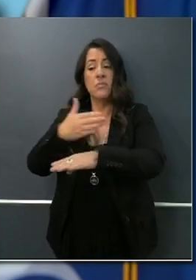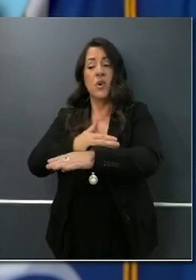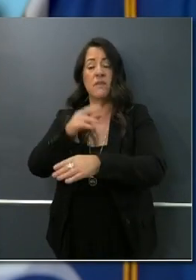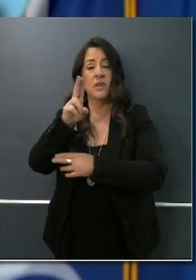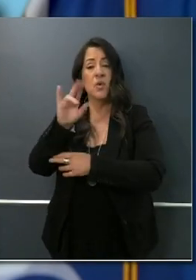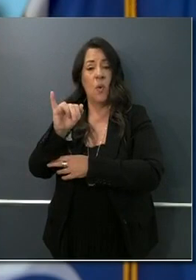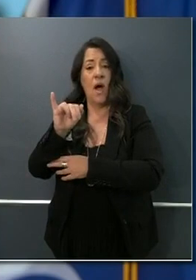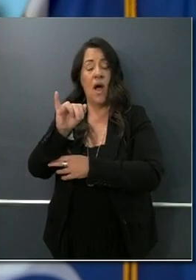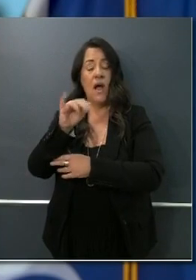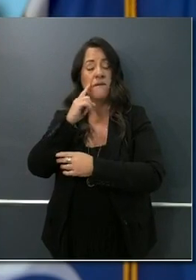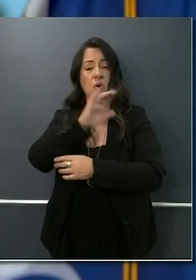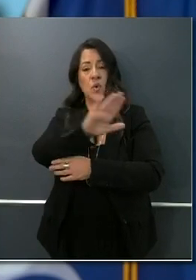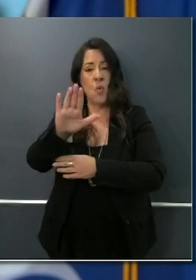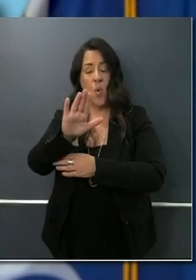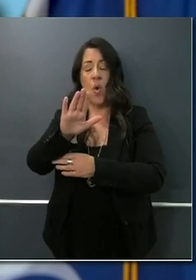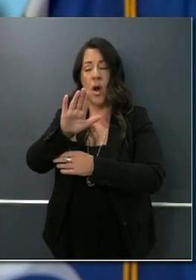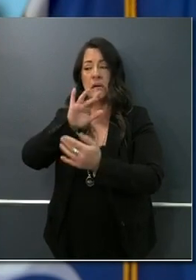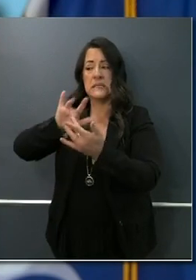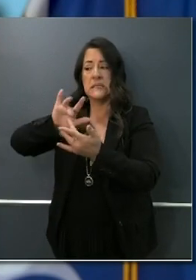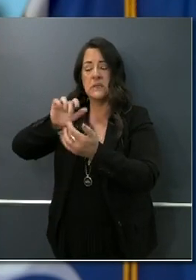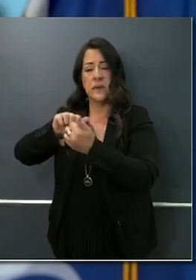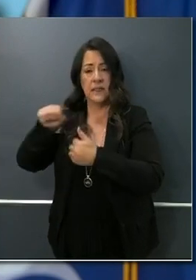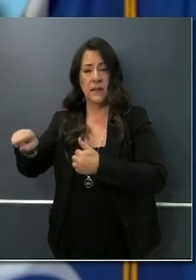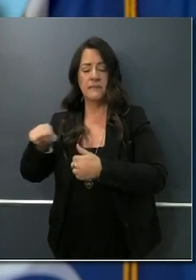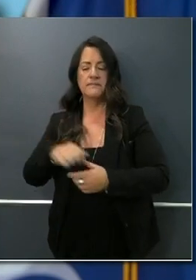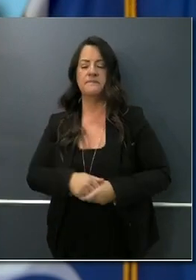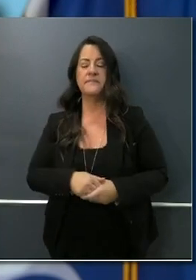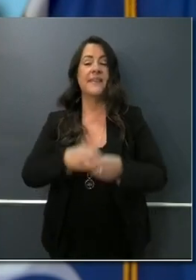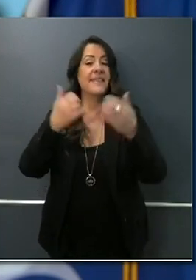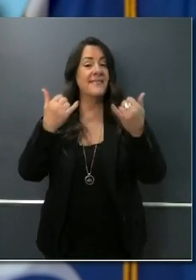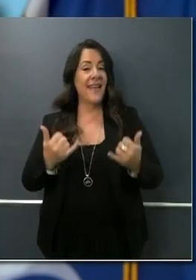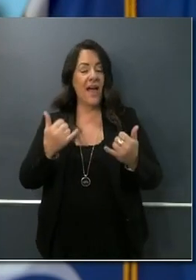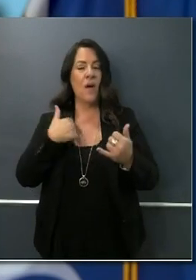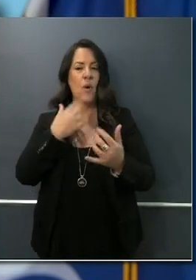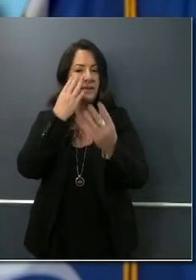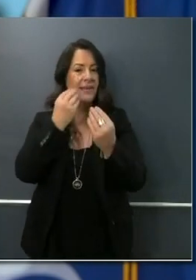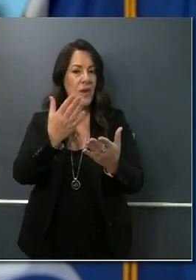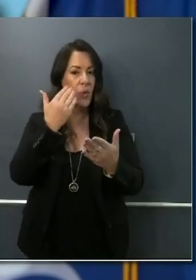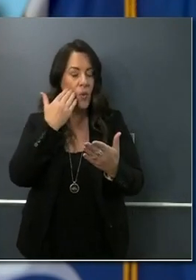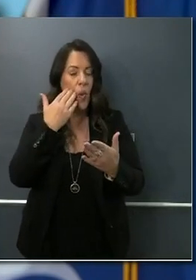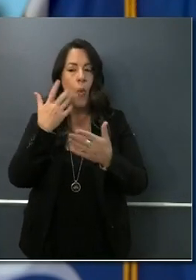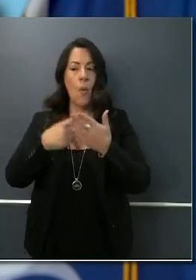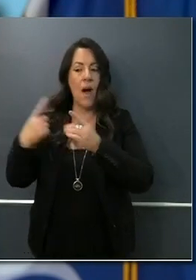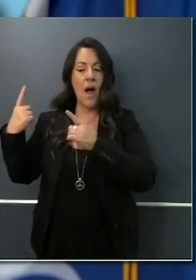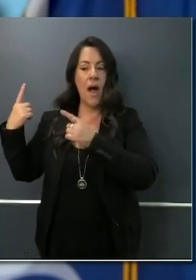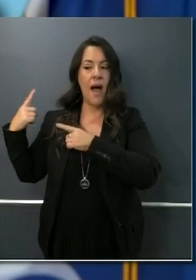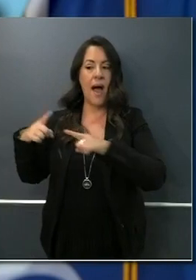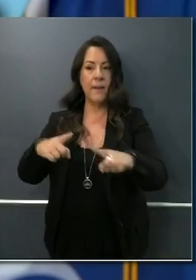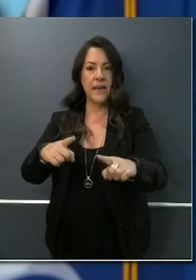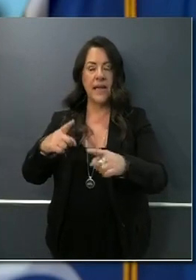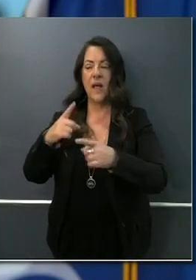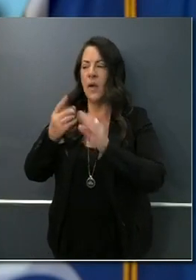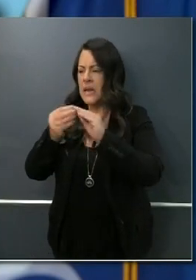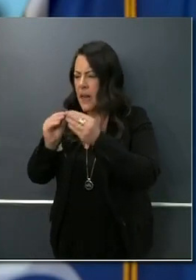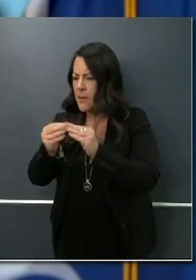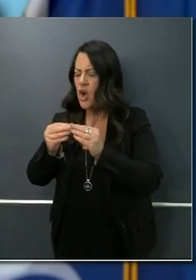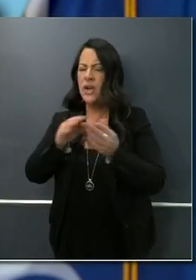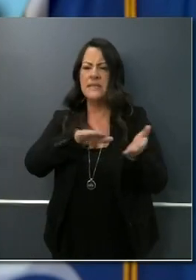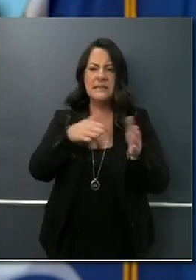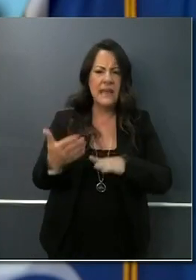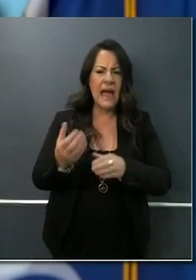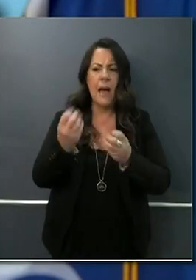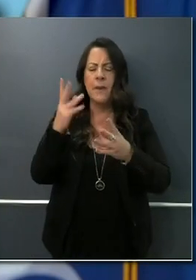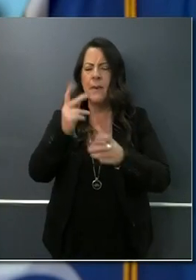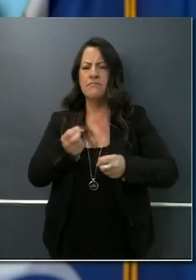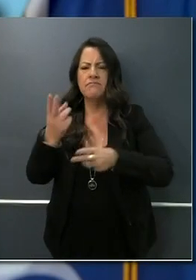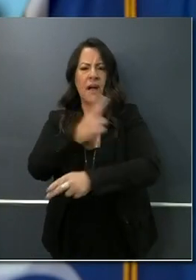every day, I also want to update you on some trend lines before their headlines as it relates to the data that comes in on the number of deaths,